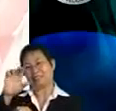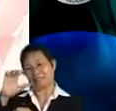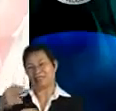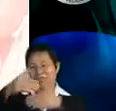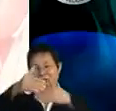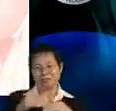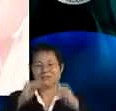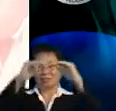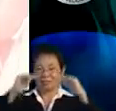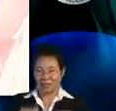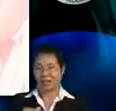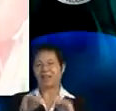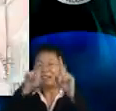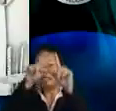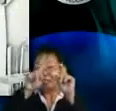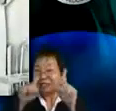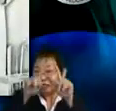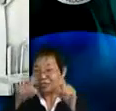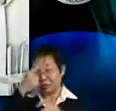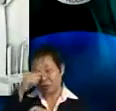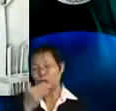Next, test for glucose.